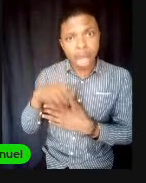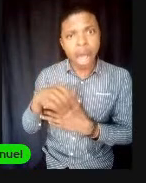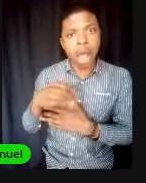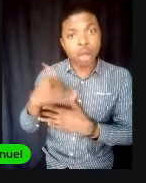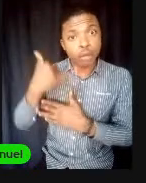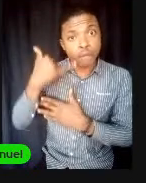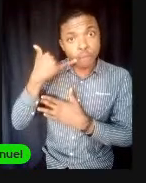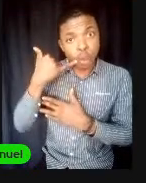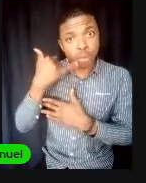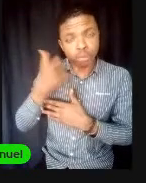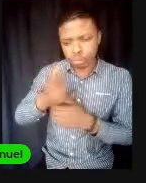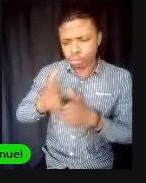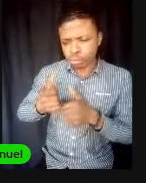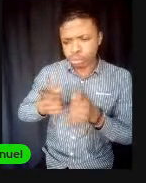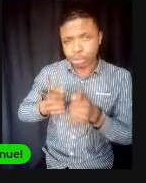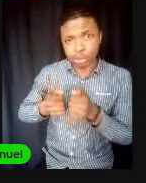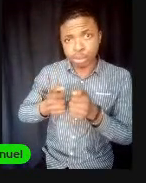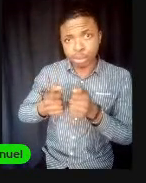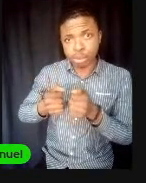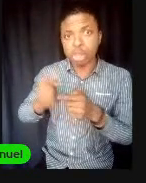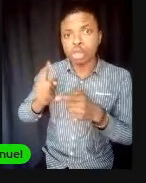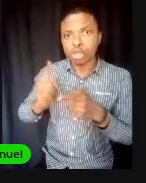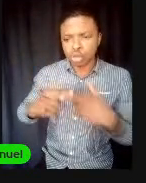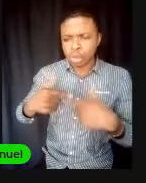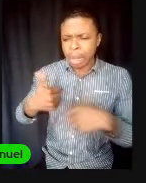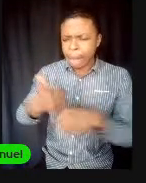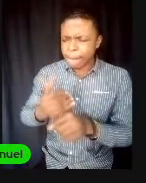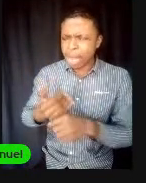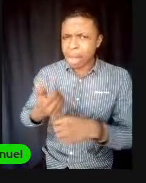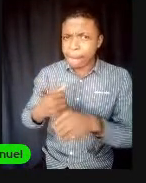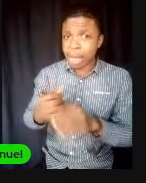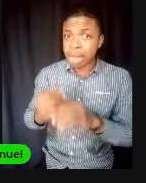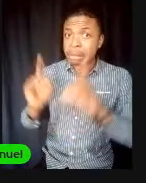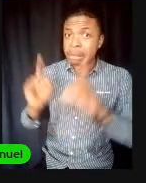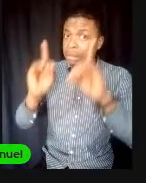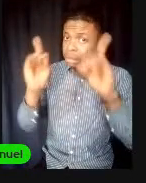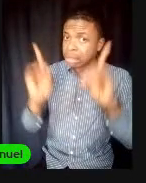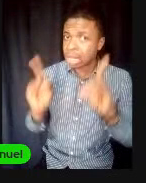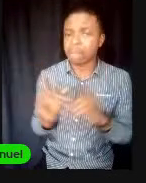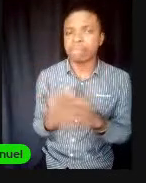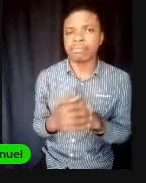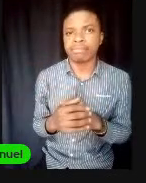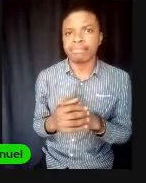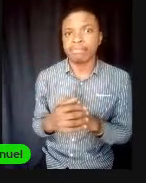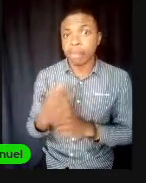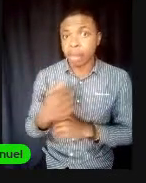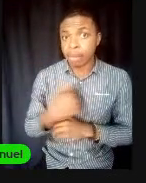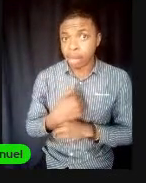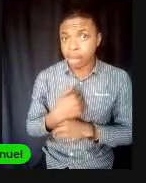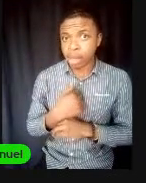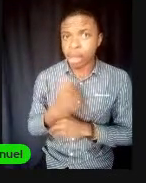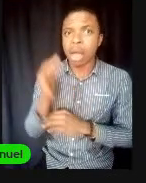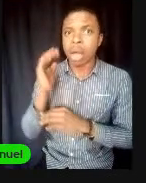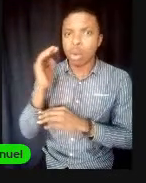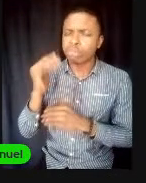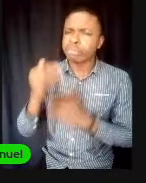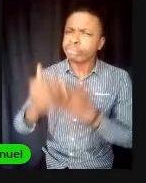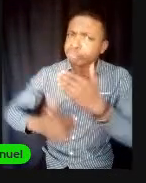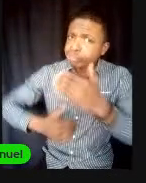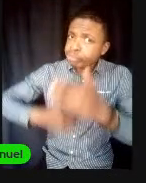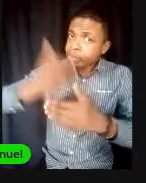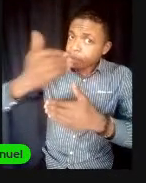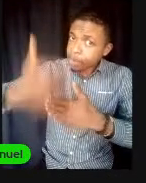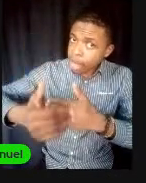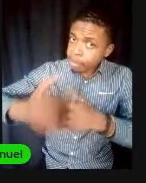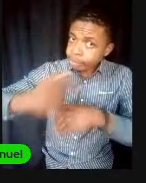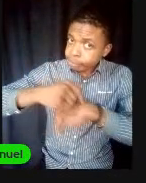to watch this, that means you have a phone, right? And you know how to operate it. So I will just show you. I will subsequently I will introduce you to the apps